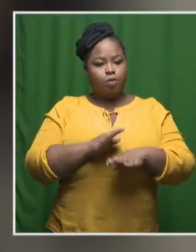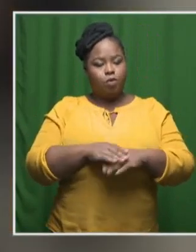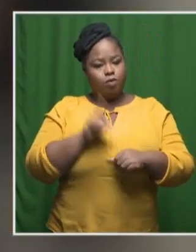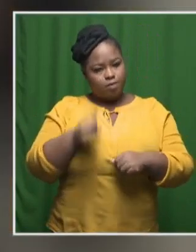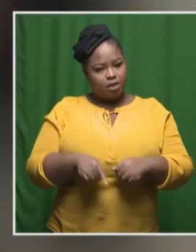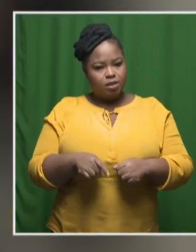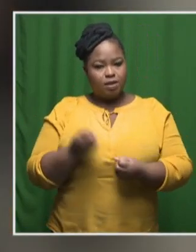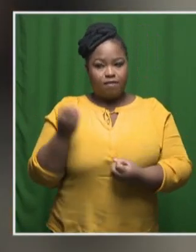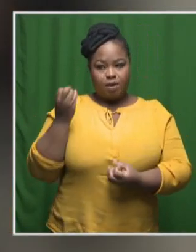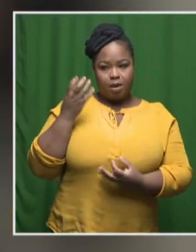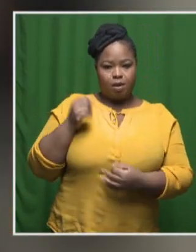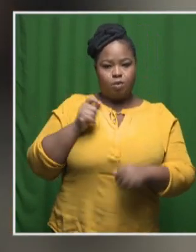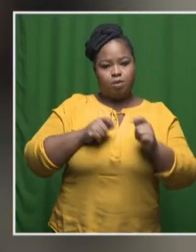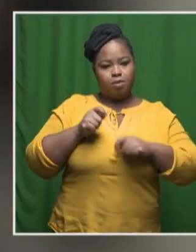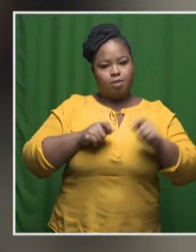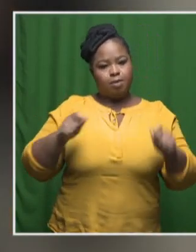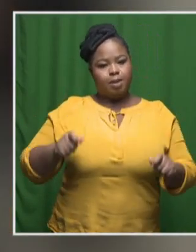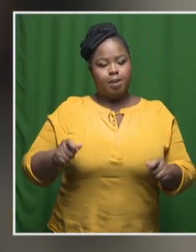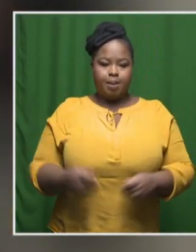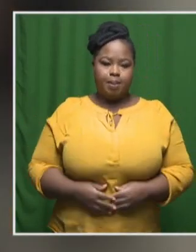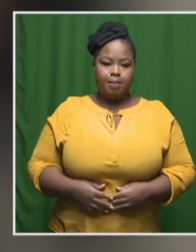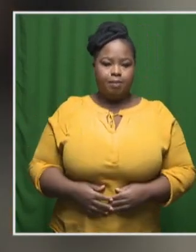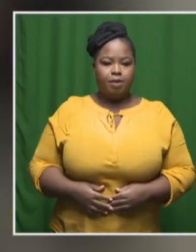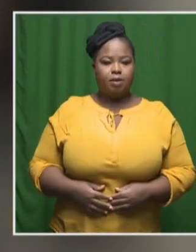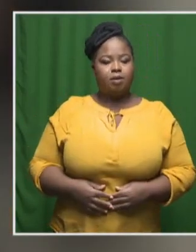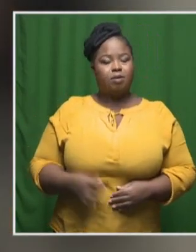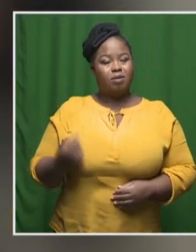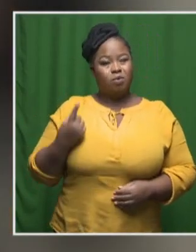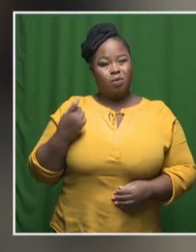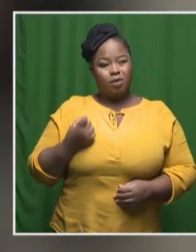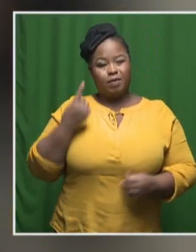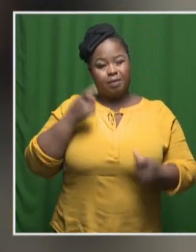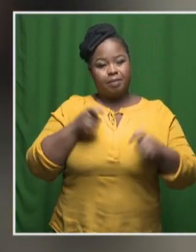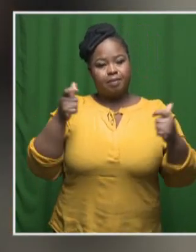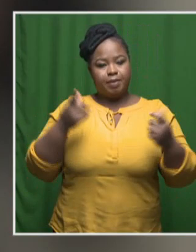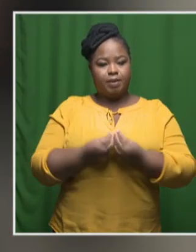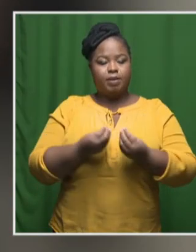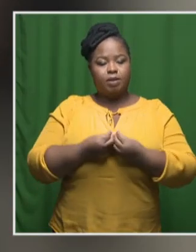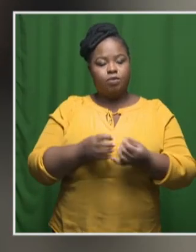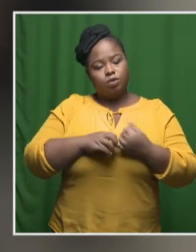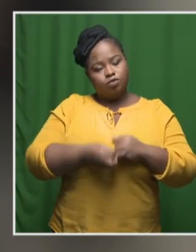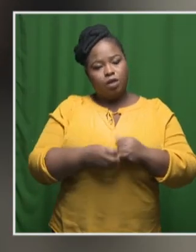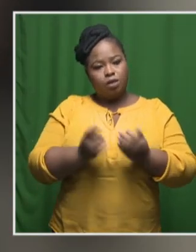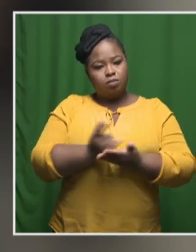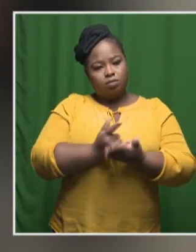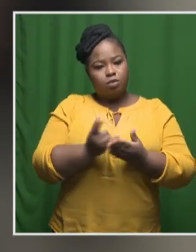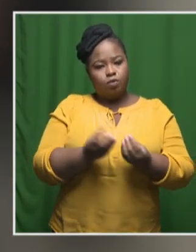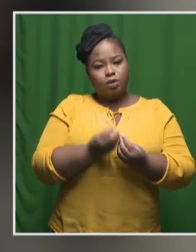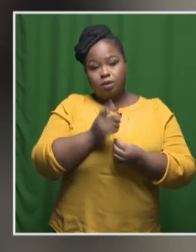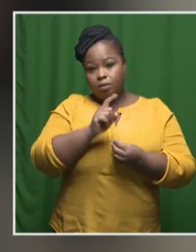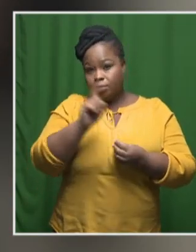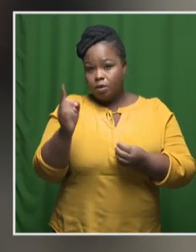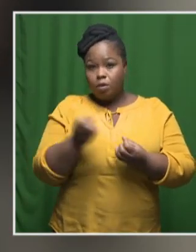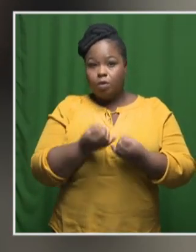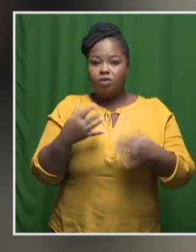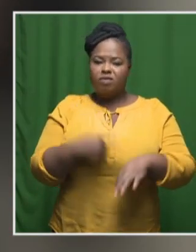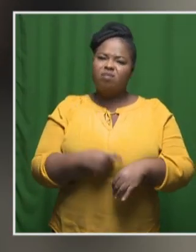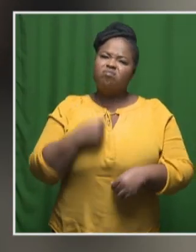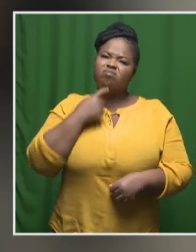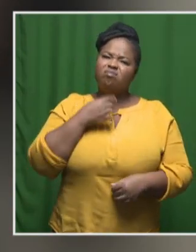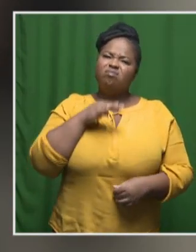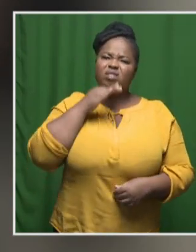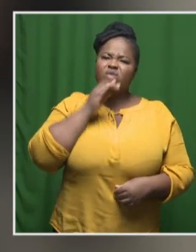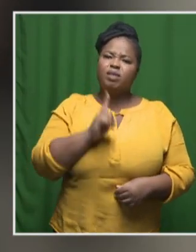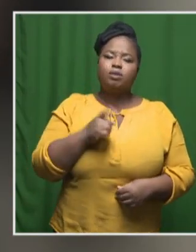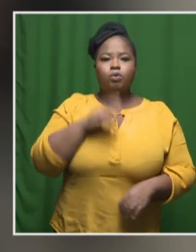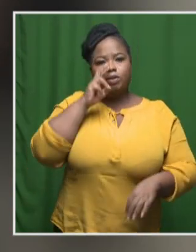constant feedback with the people we serve. So that's one of our big things, that we chat to our trade, we chat to our exhibitors a lot of the time, saying, what do you need for us?